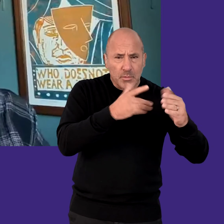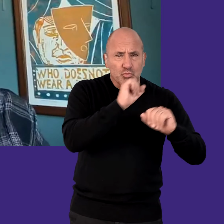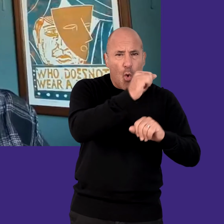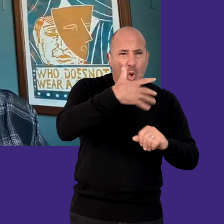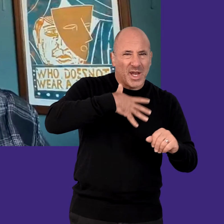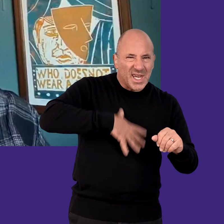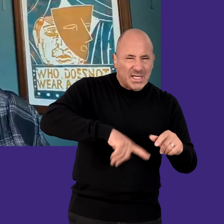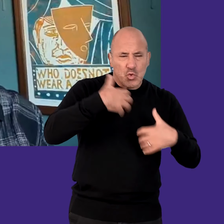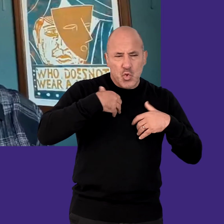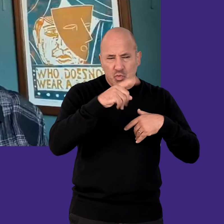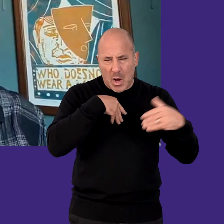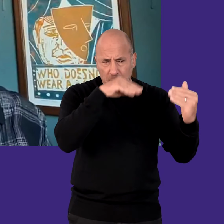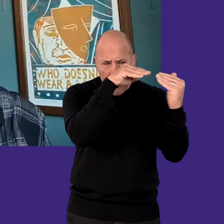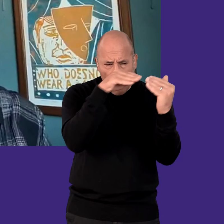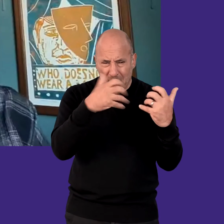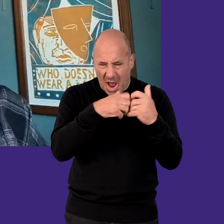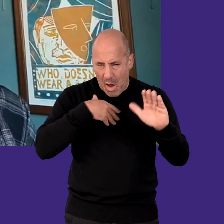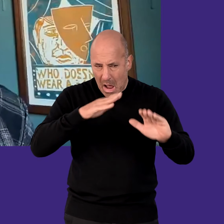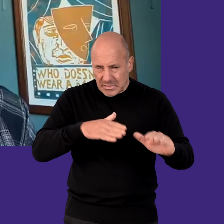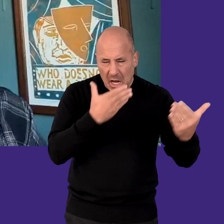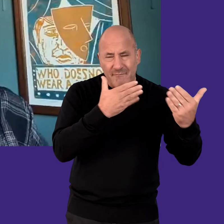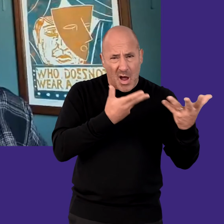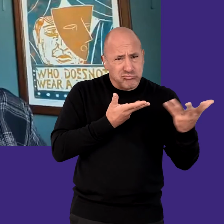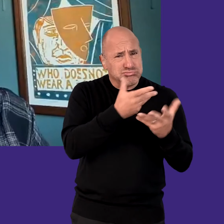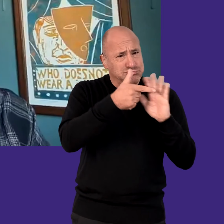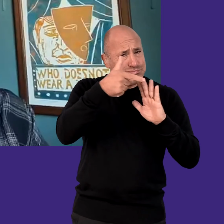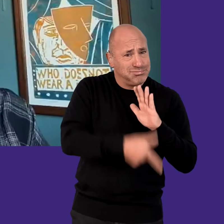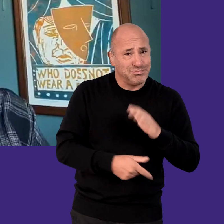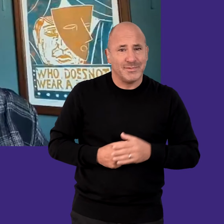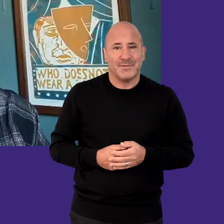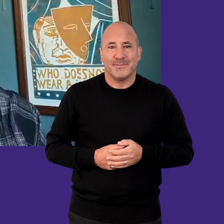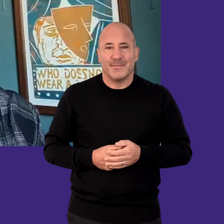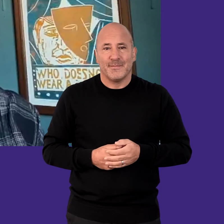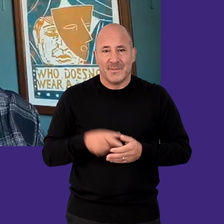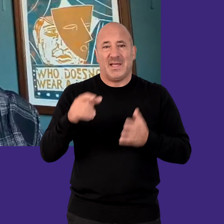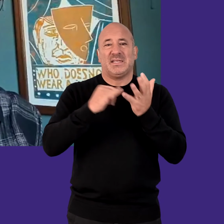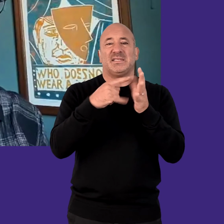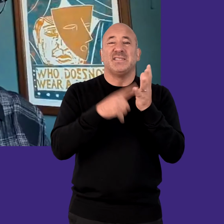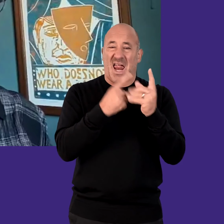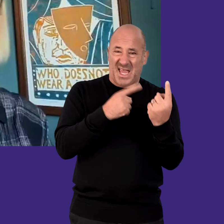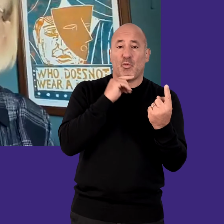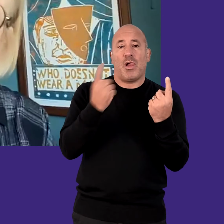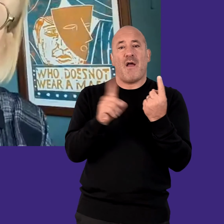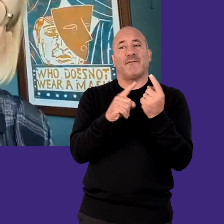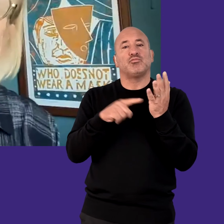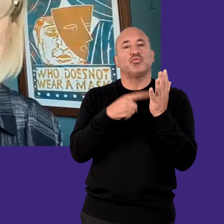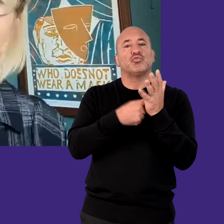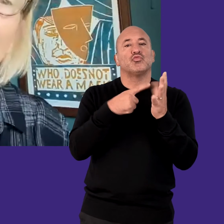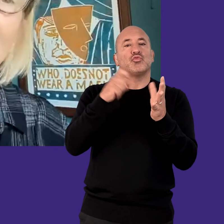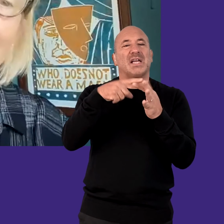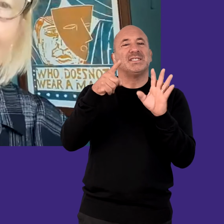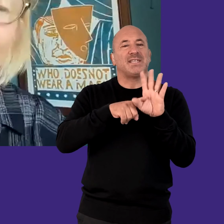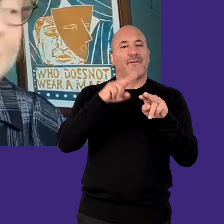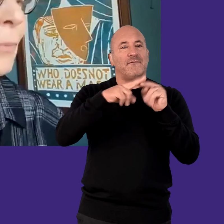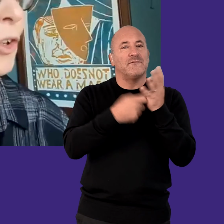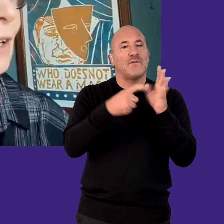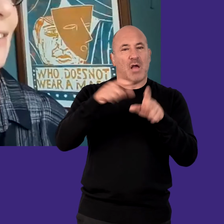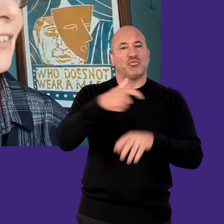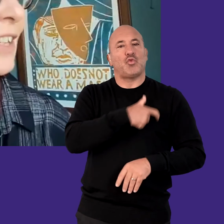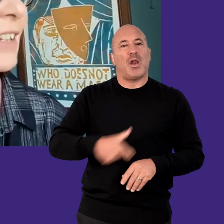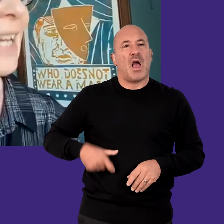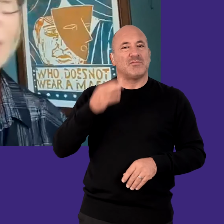of arts and culture activity might meet the needs and interests of people who live there. And Sally is going to be joined by Tracy Fry